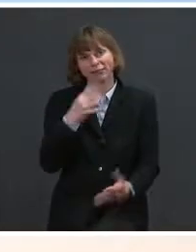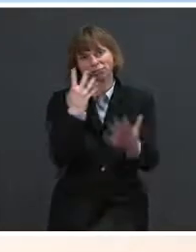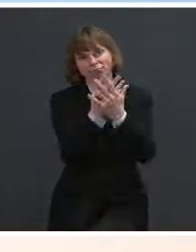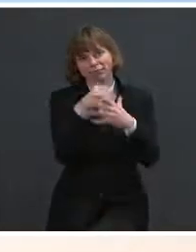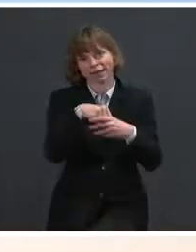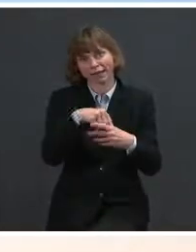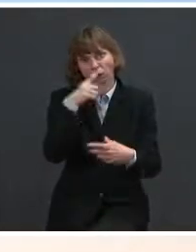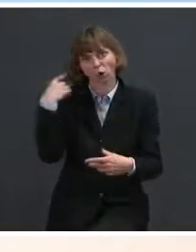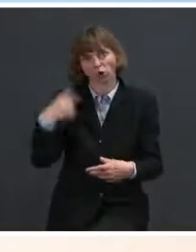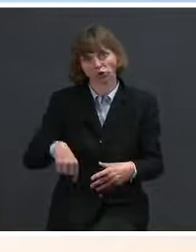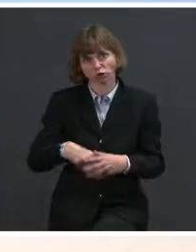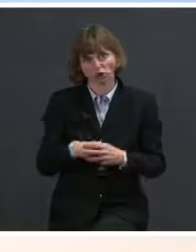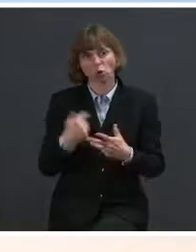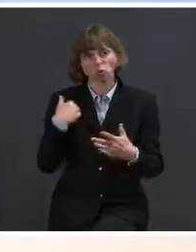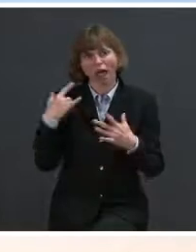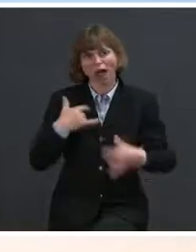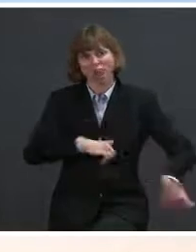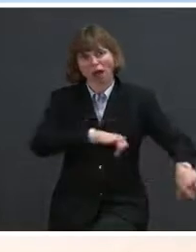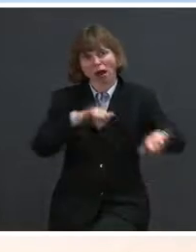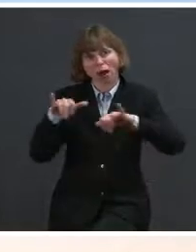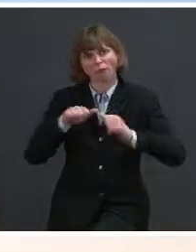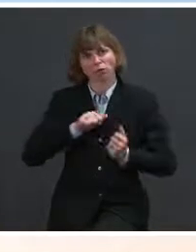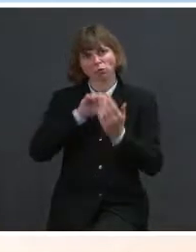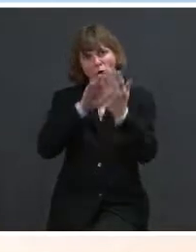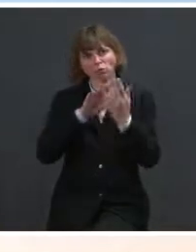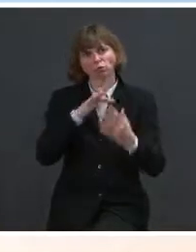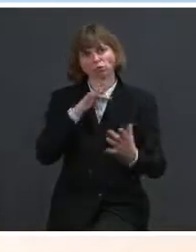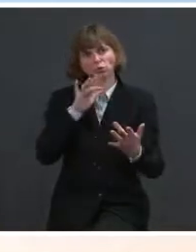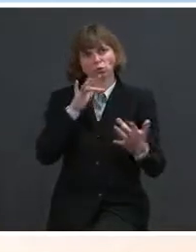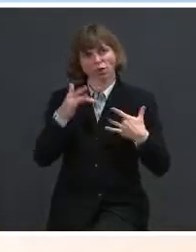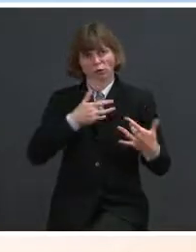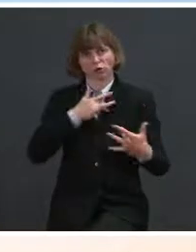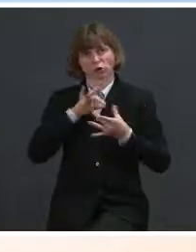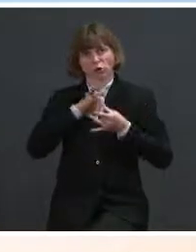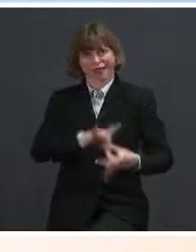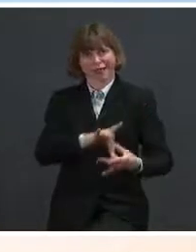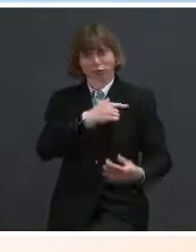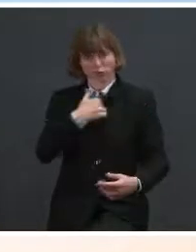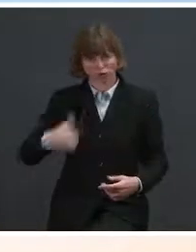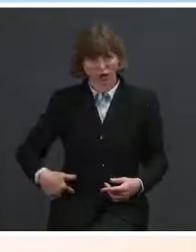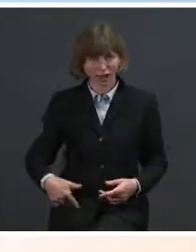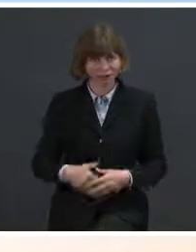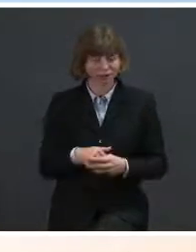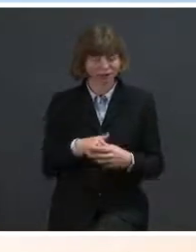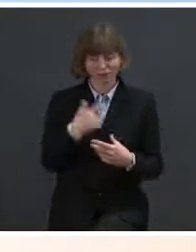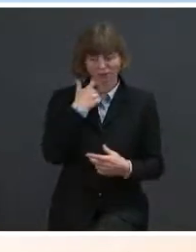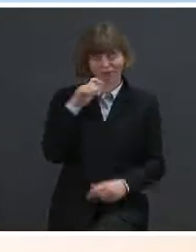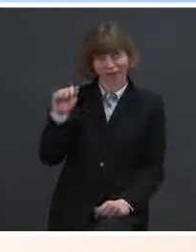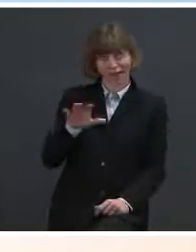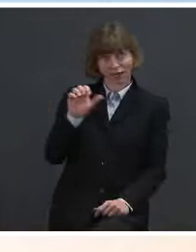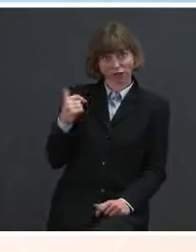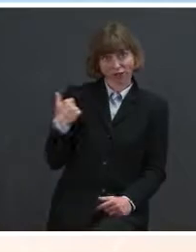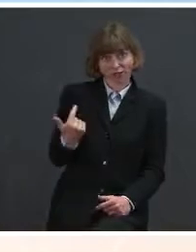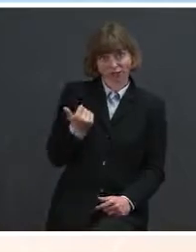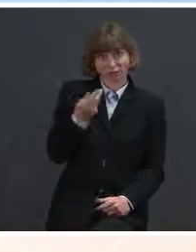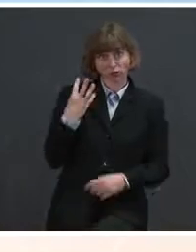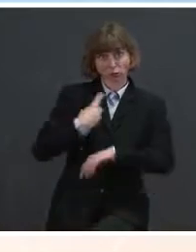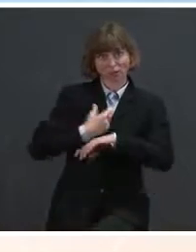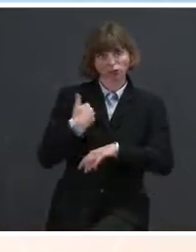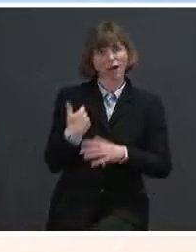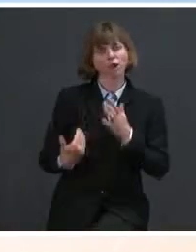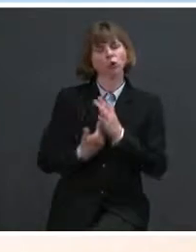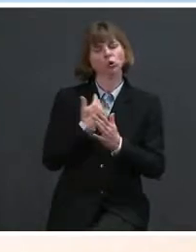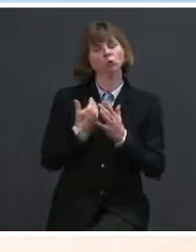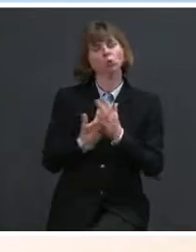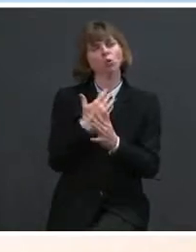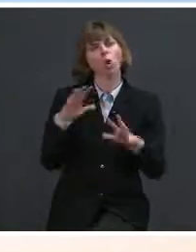on a common approach to our concerns with China. In Asia, just in the last few days, we've reached new hosting agreements for our